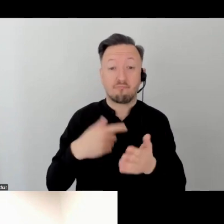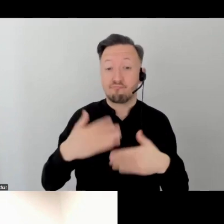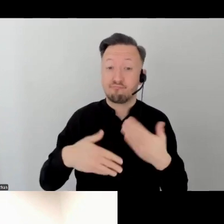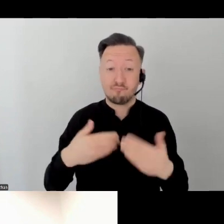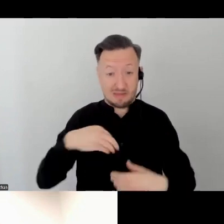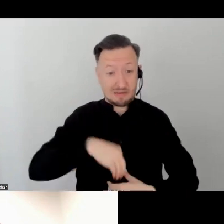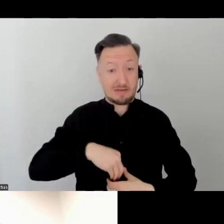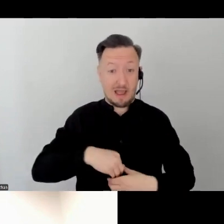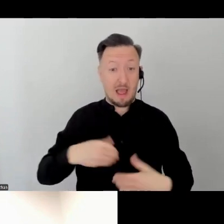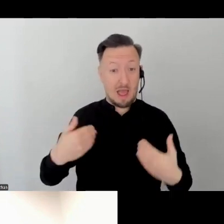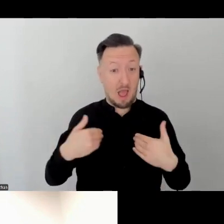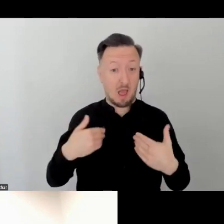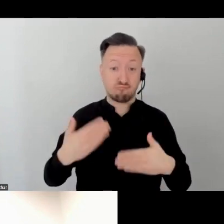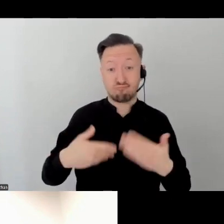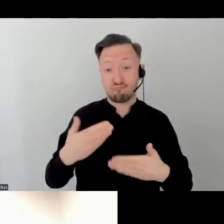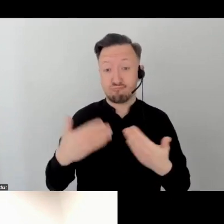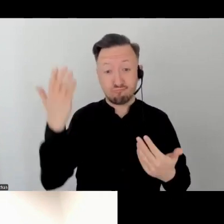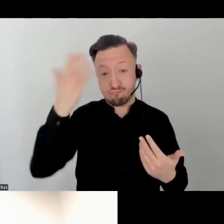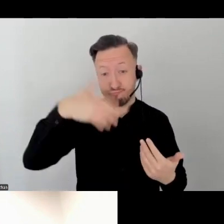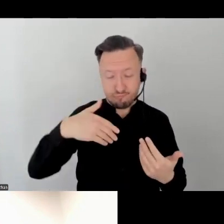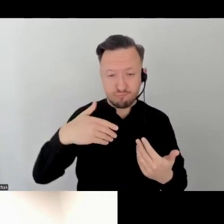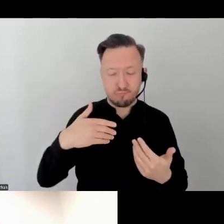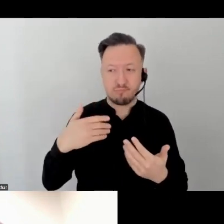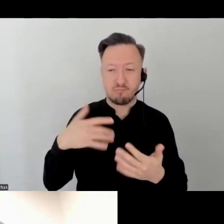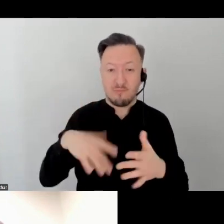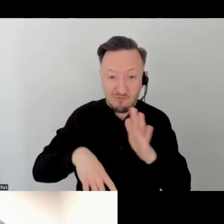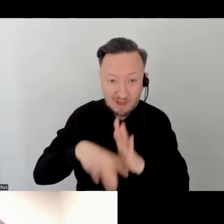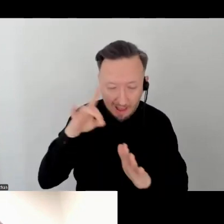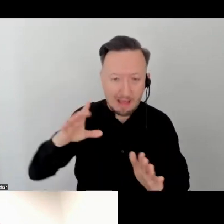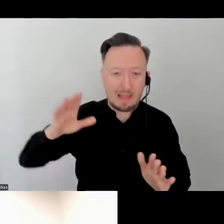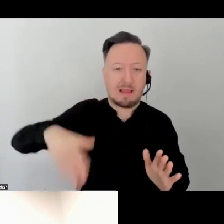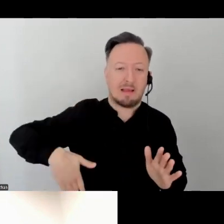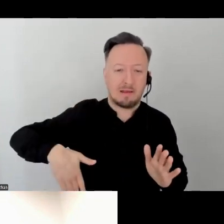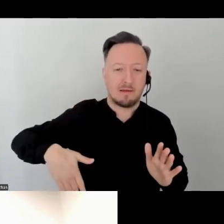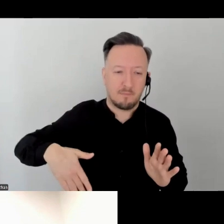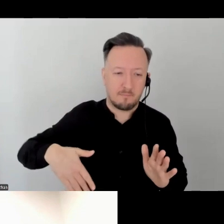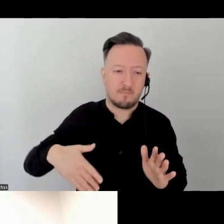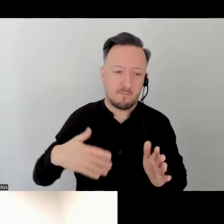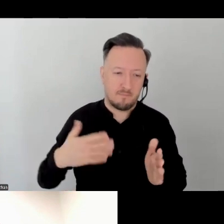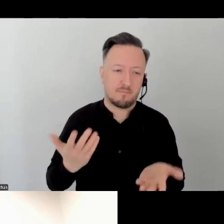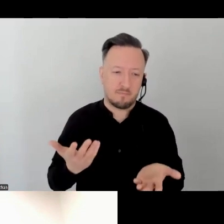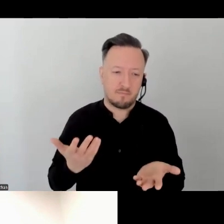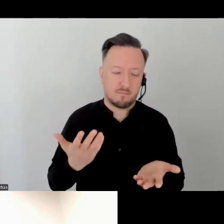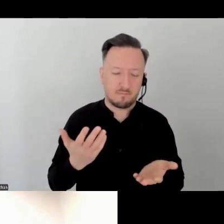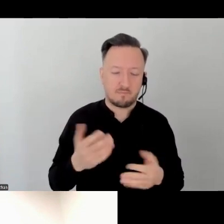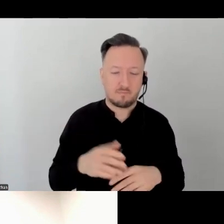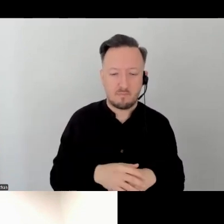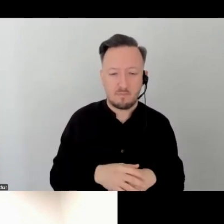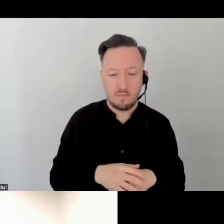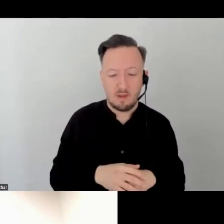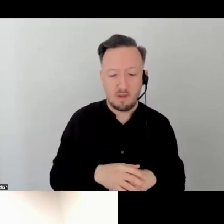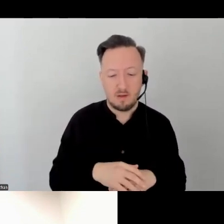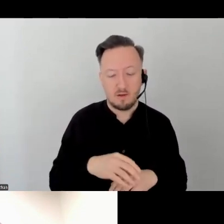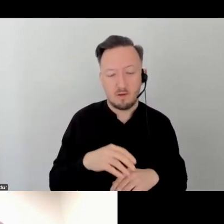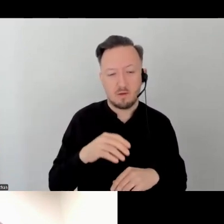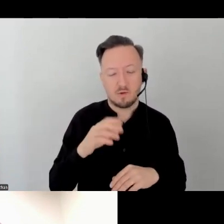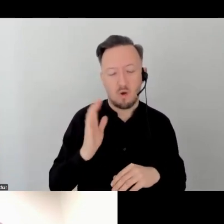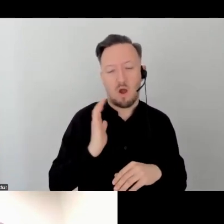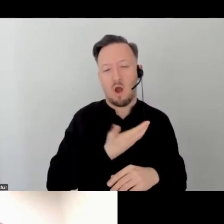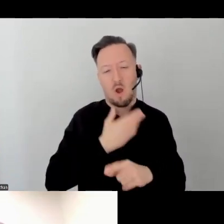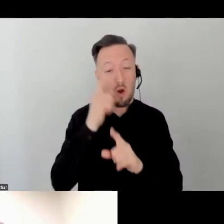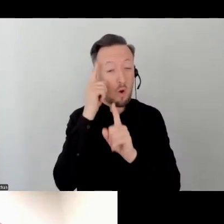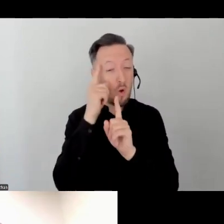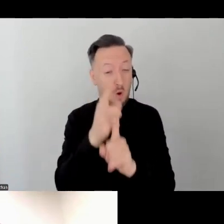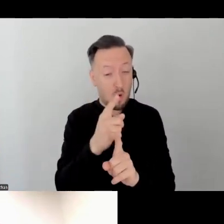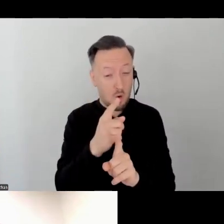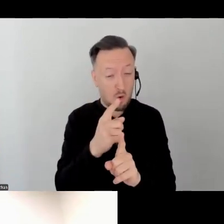stage in colorectal cancer before you even realize that something is going wrong. And so our goal has